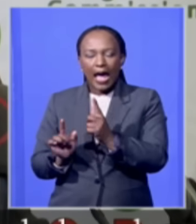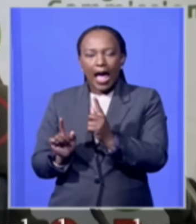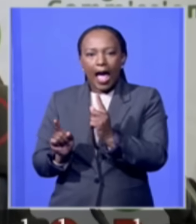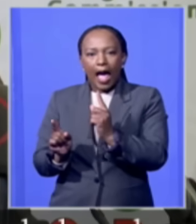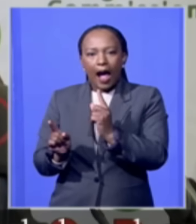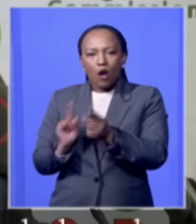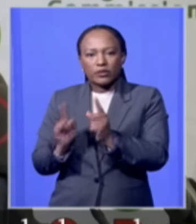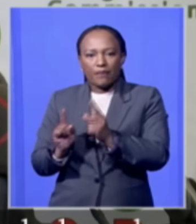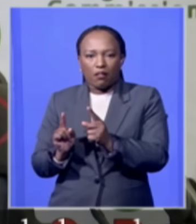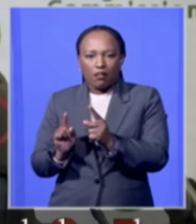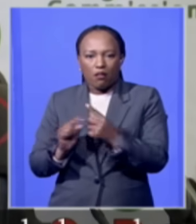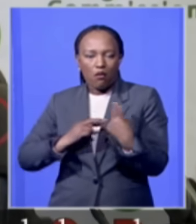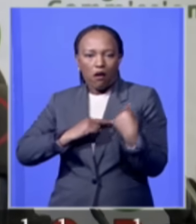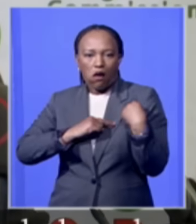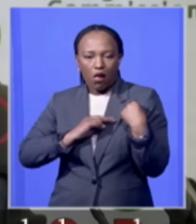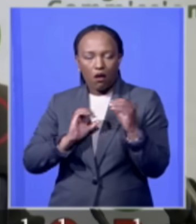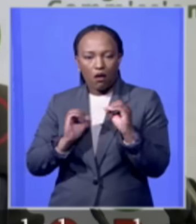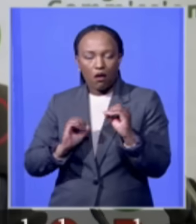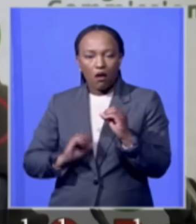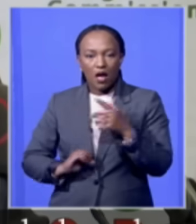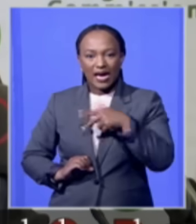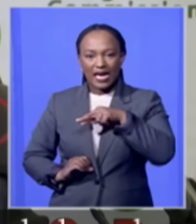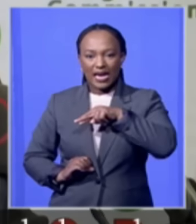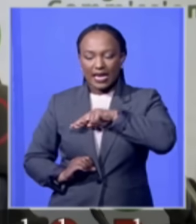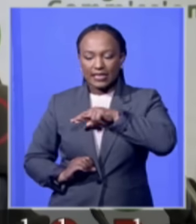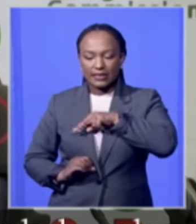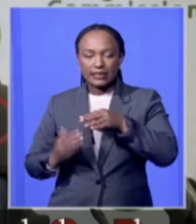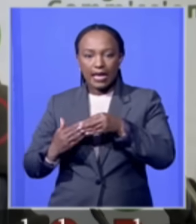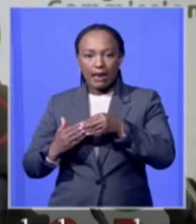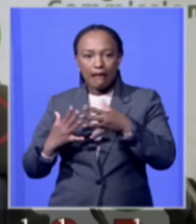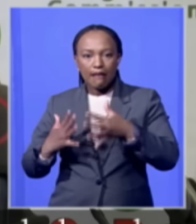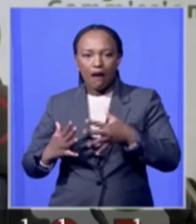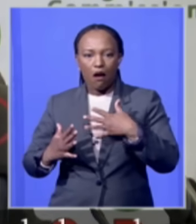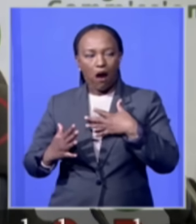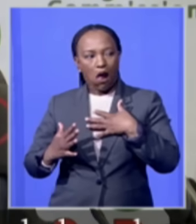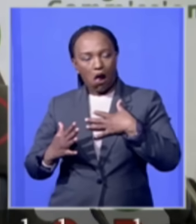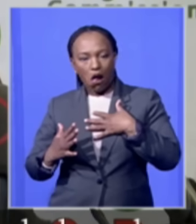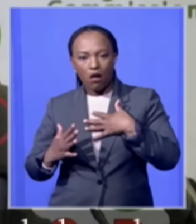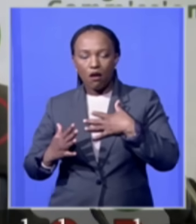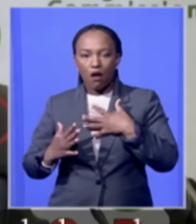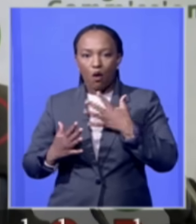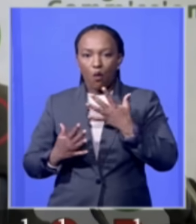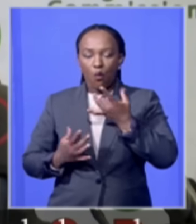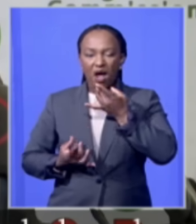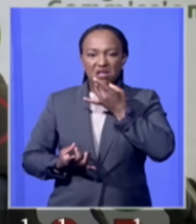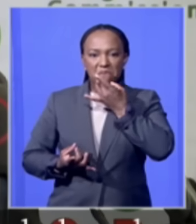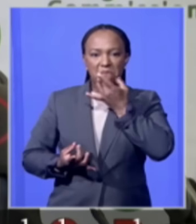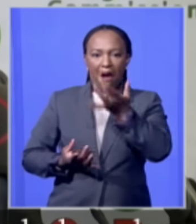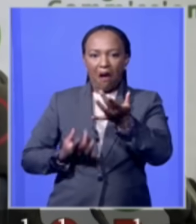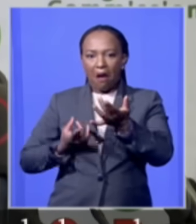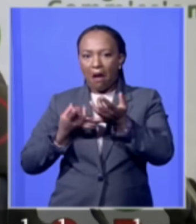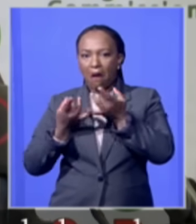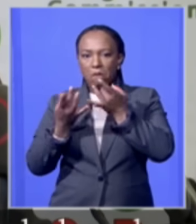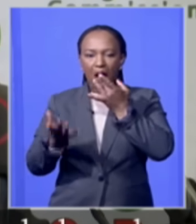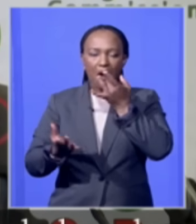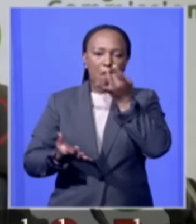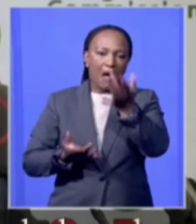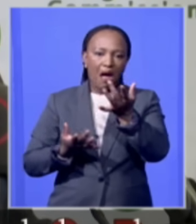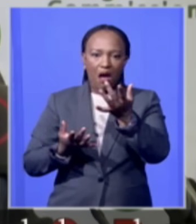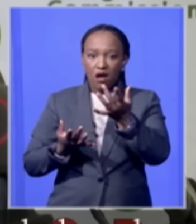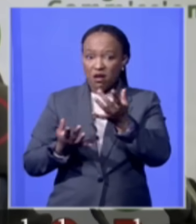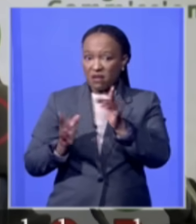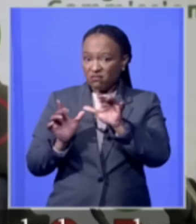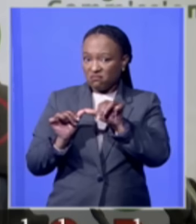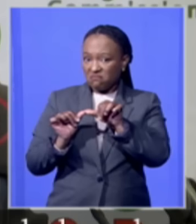as religious leaders, that insults will not go far, not anymore, not today, not